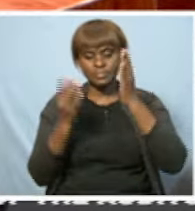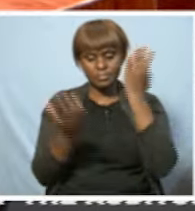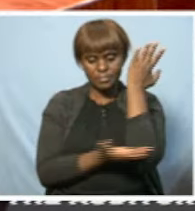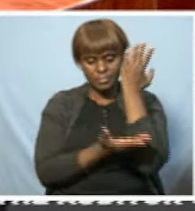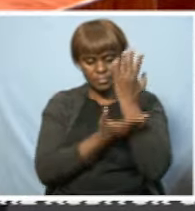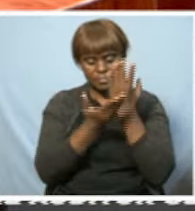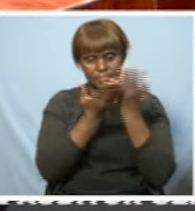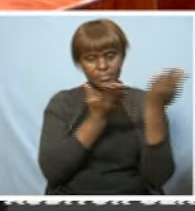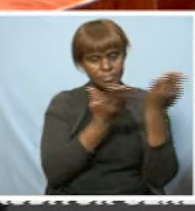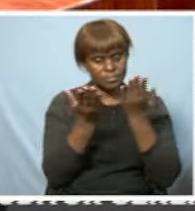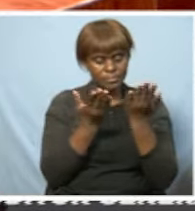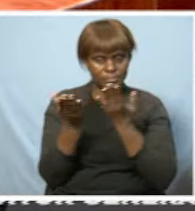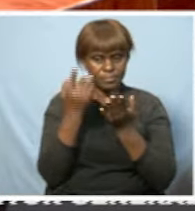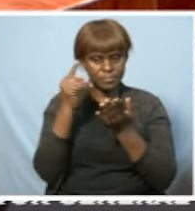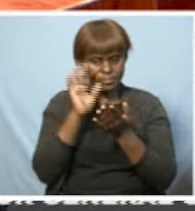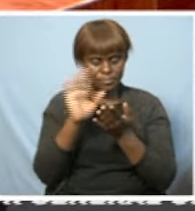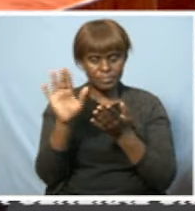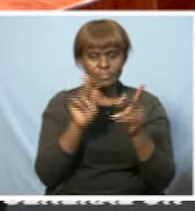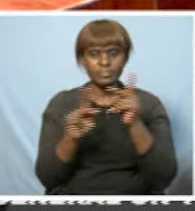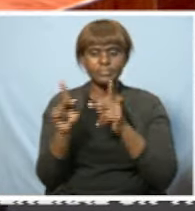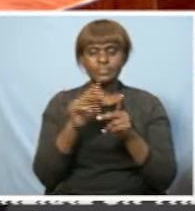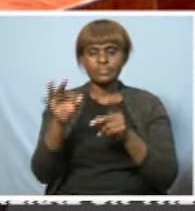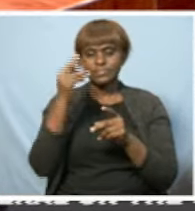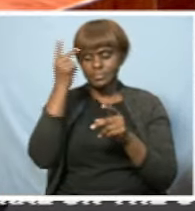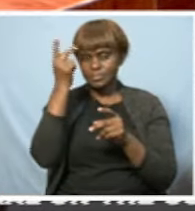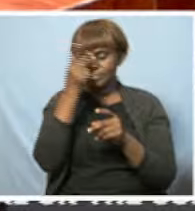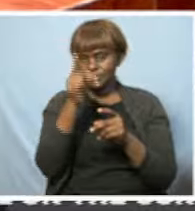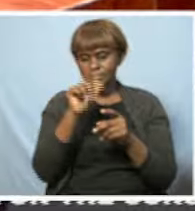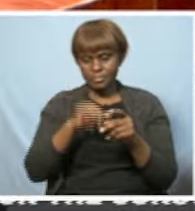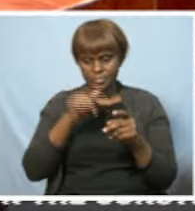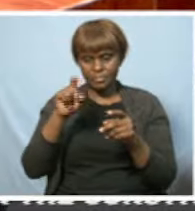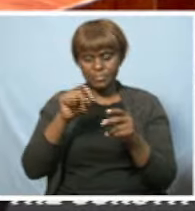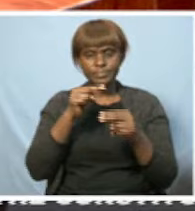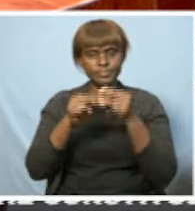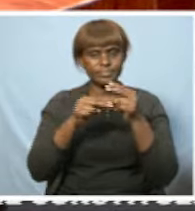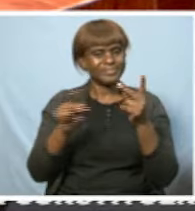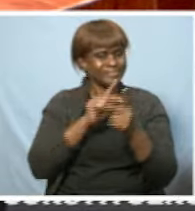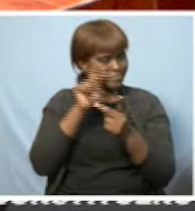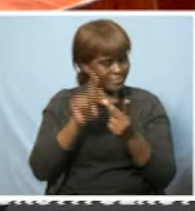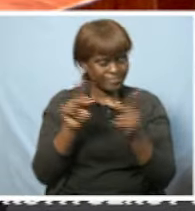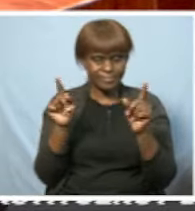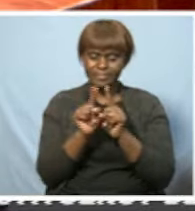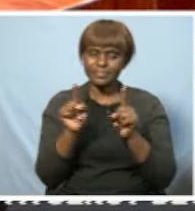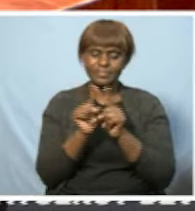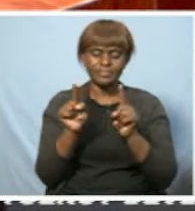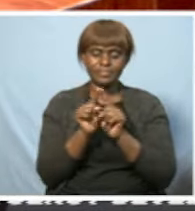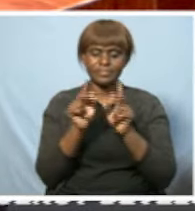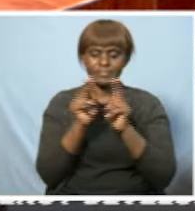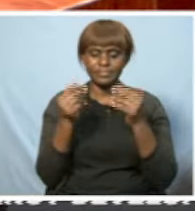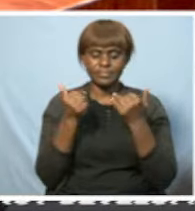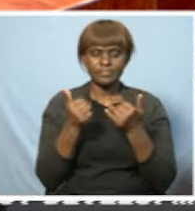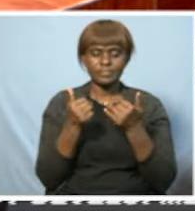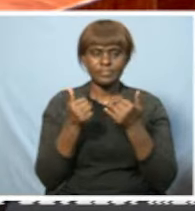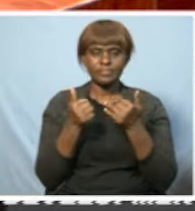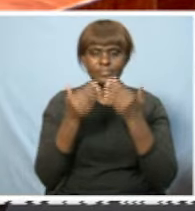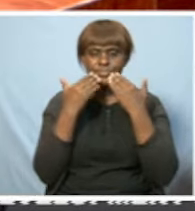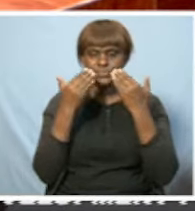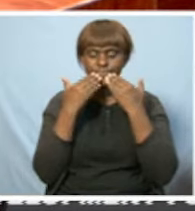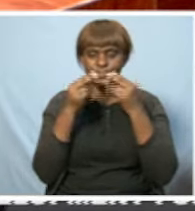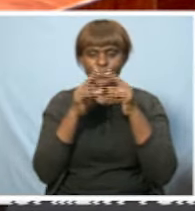service delivery for the people of PETAUKE, we mean just that. So thank you